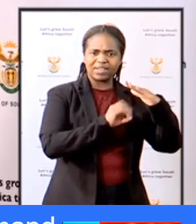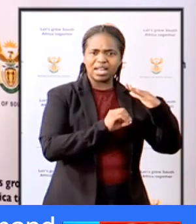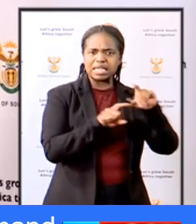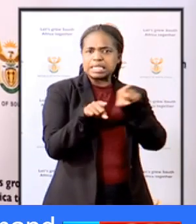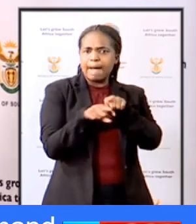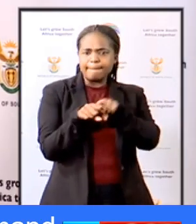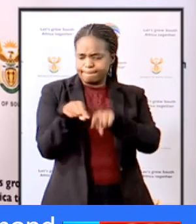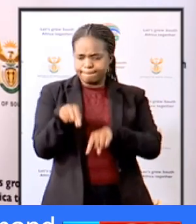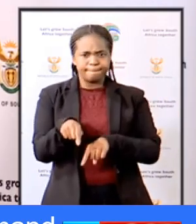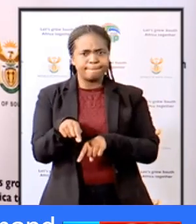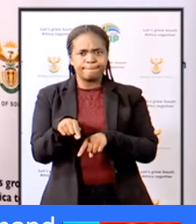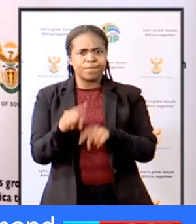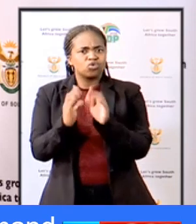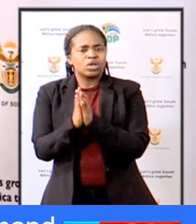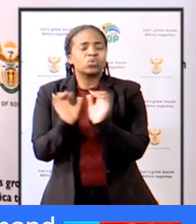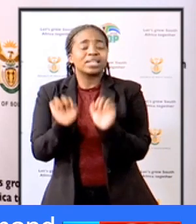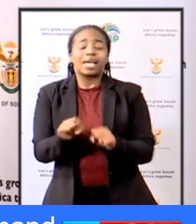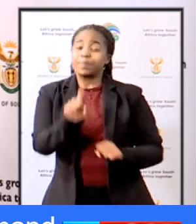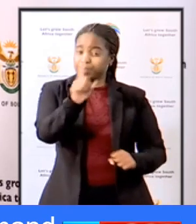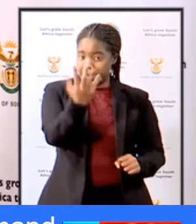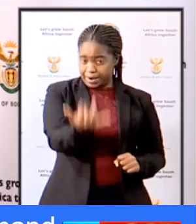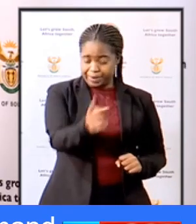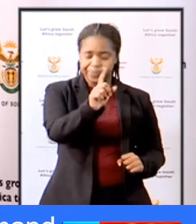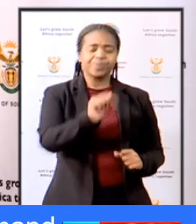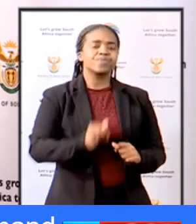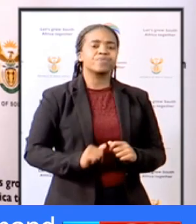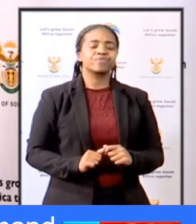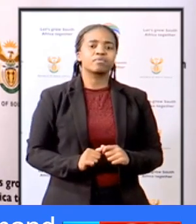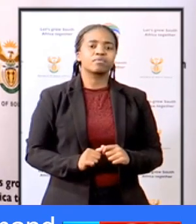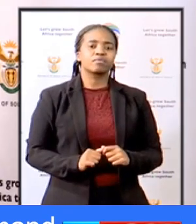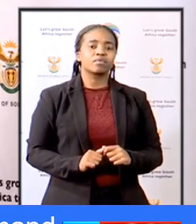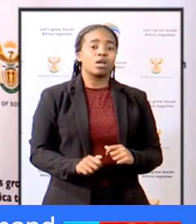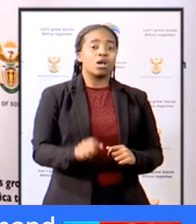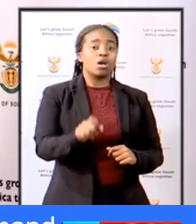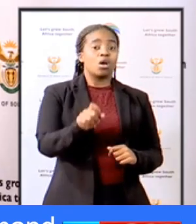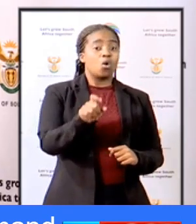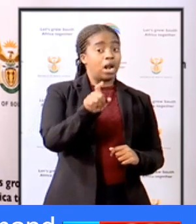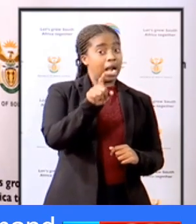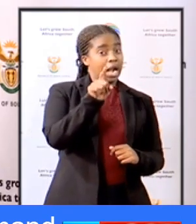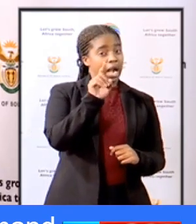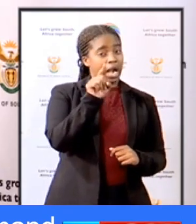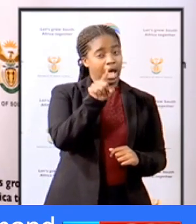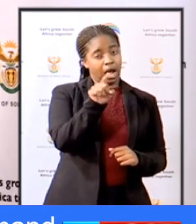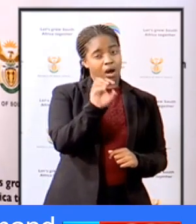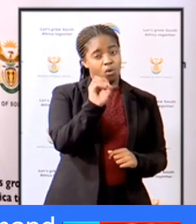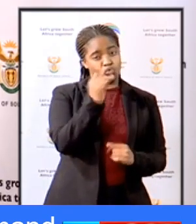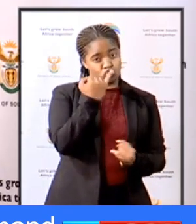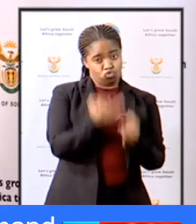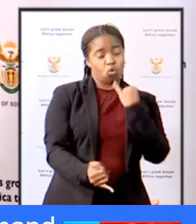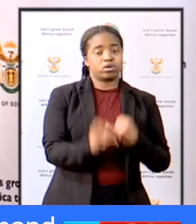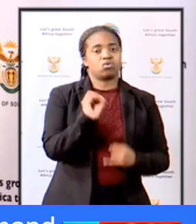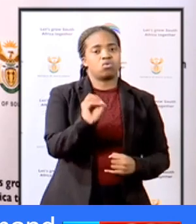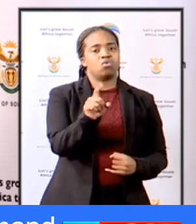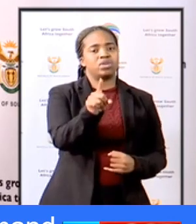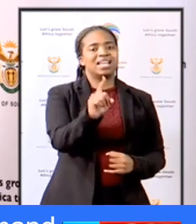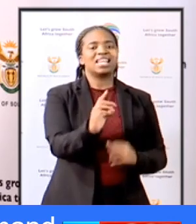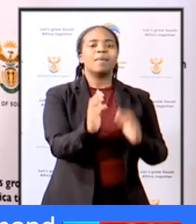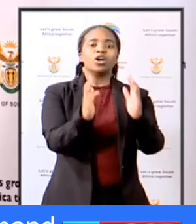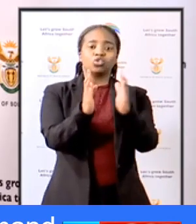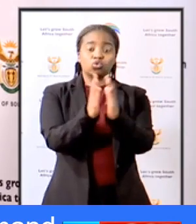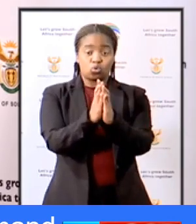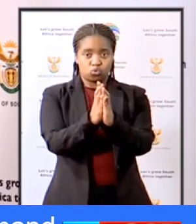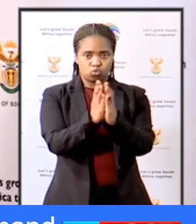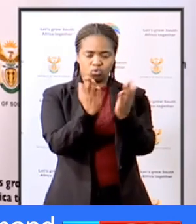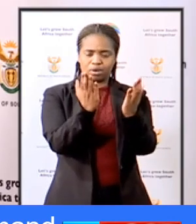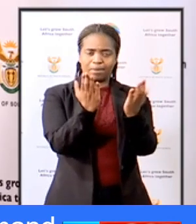would you not allow the same number? Now, where you are not correct, we are saying even the churches, this is